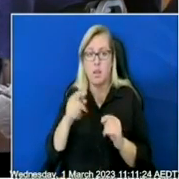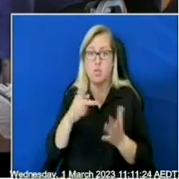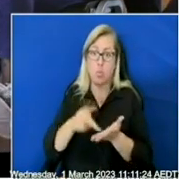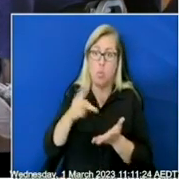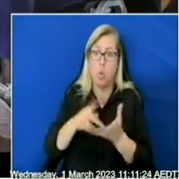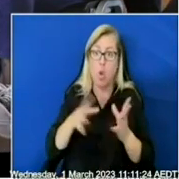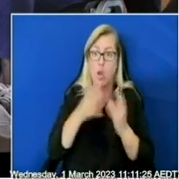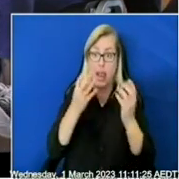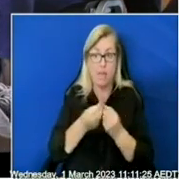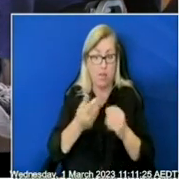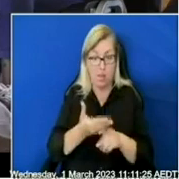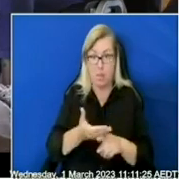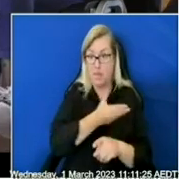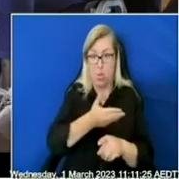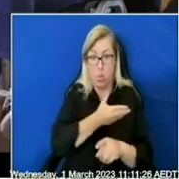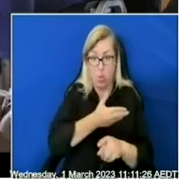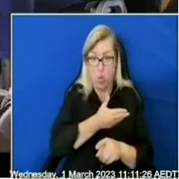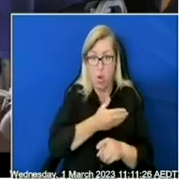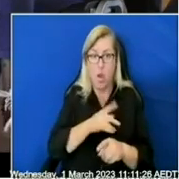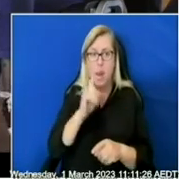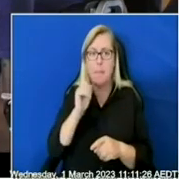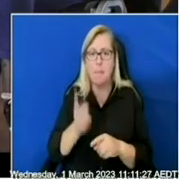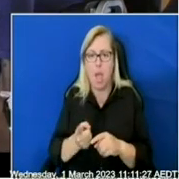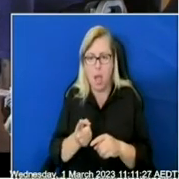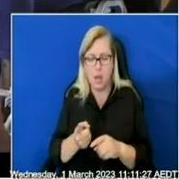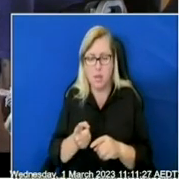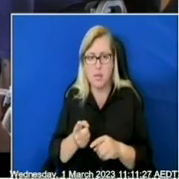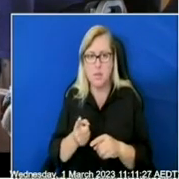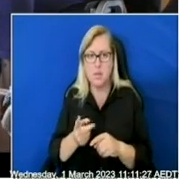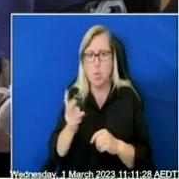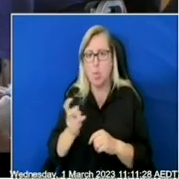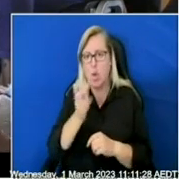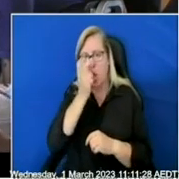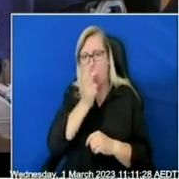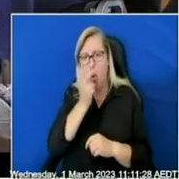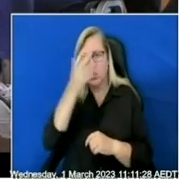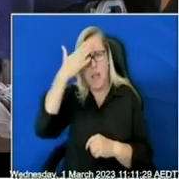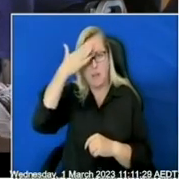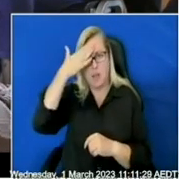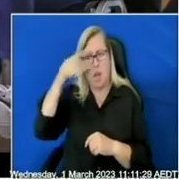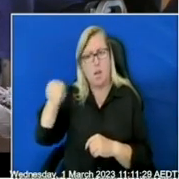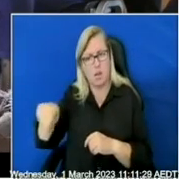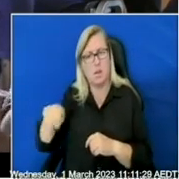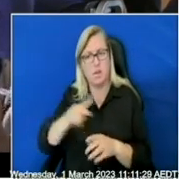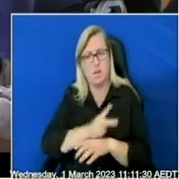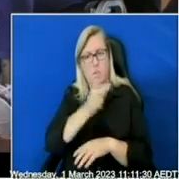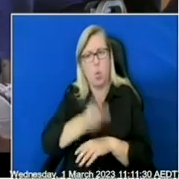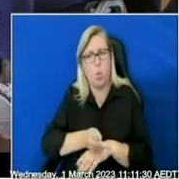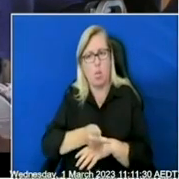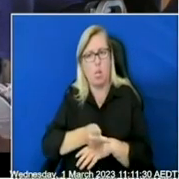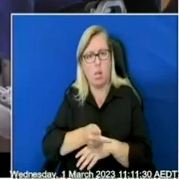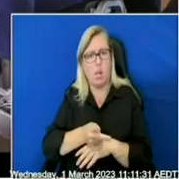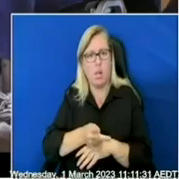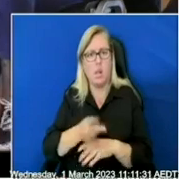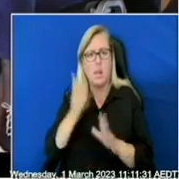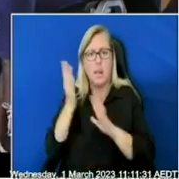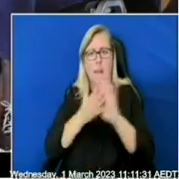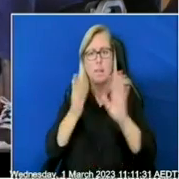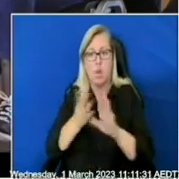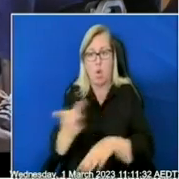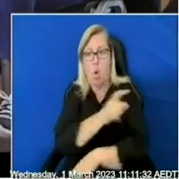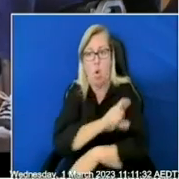sometimes when their old elders fall, they don't... They lose all confidence. Yep. They don't know why, but it